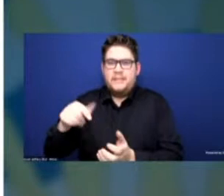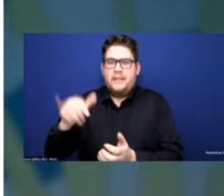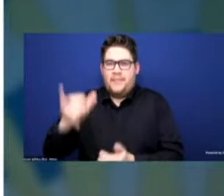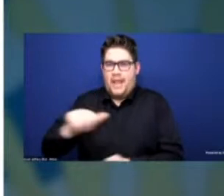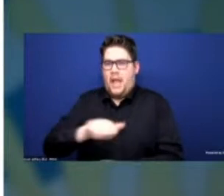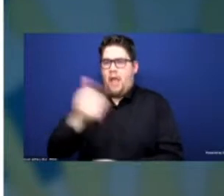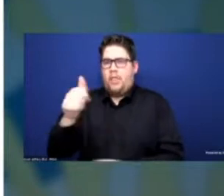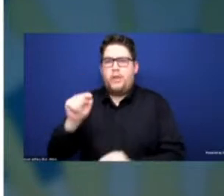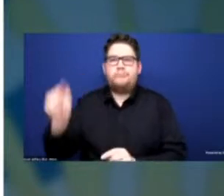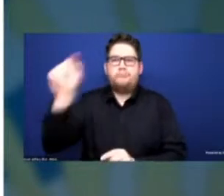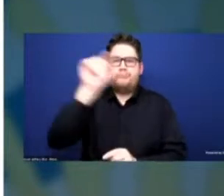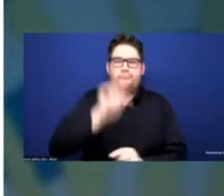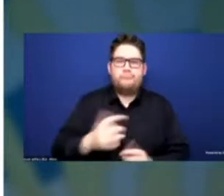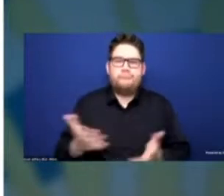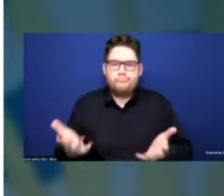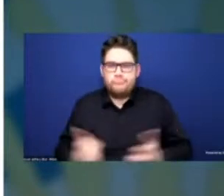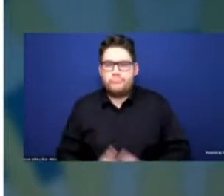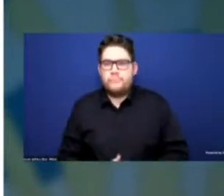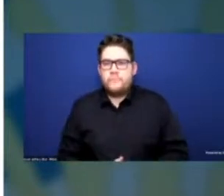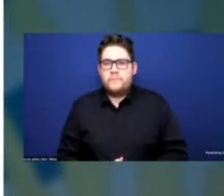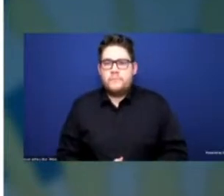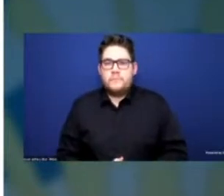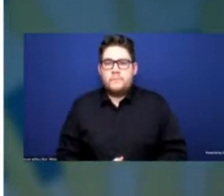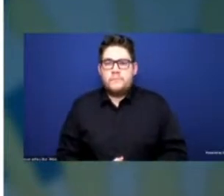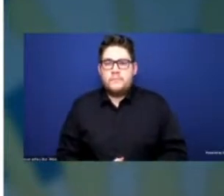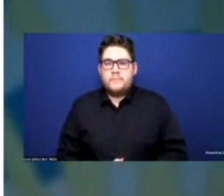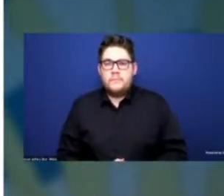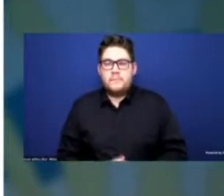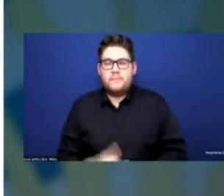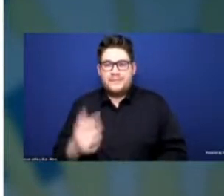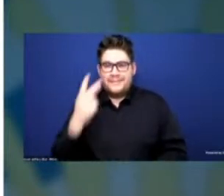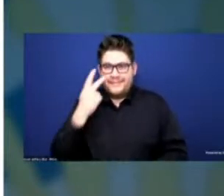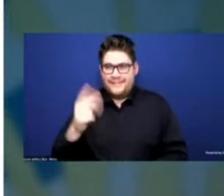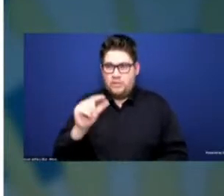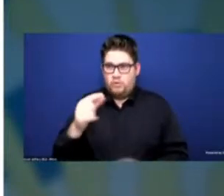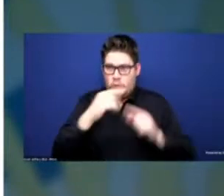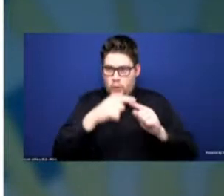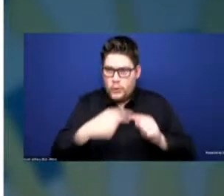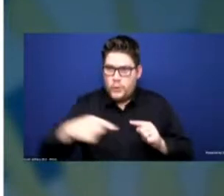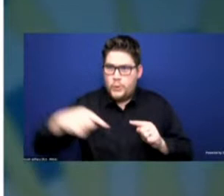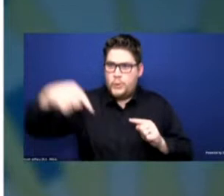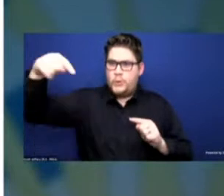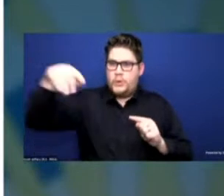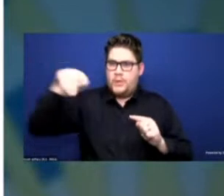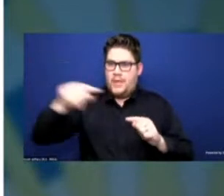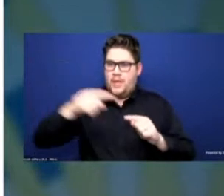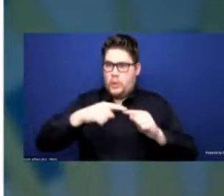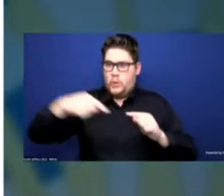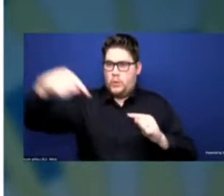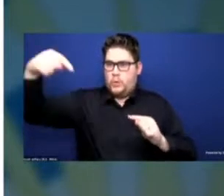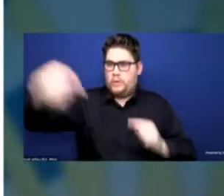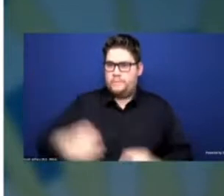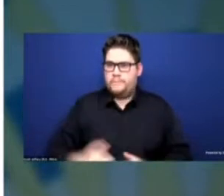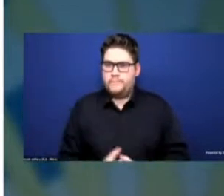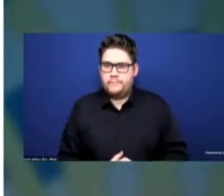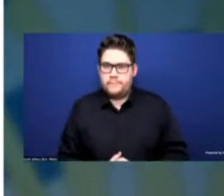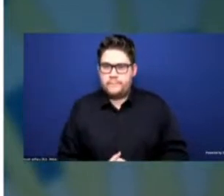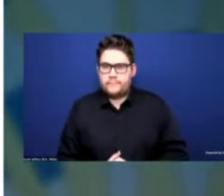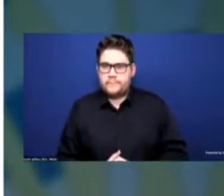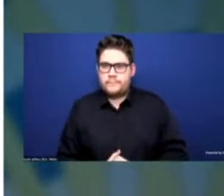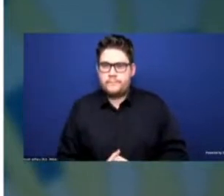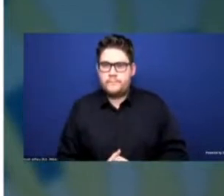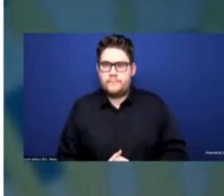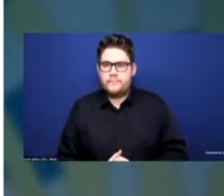that's that green line. When we look at what ones were causing infections in British Columbia,